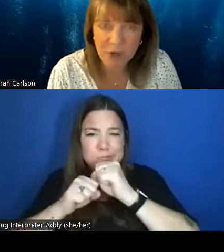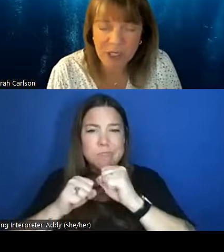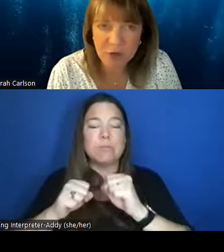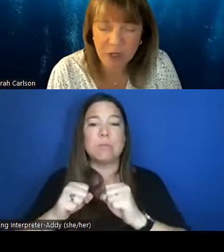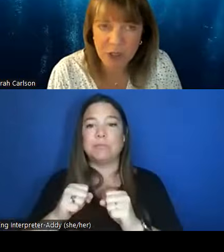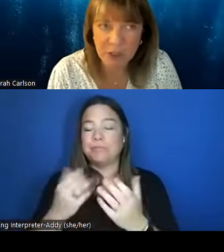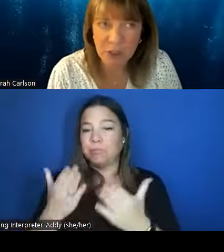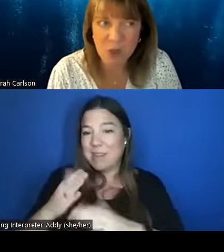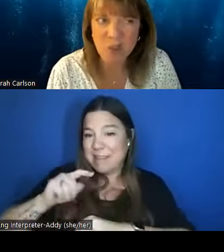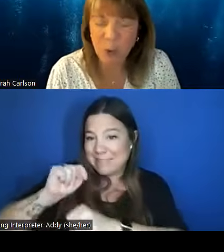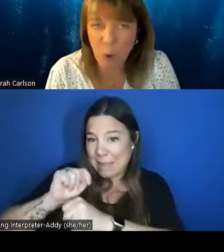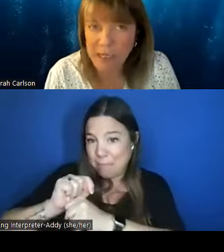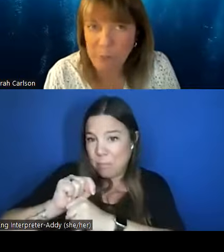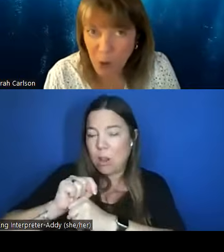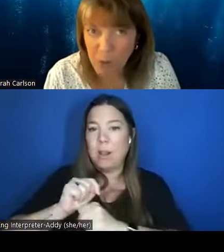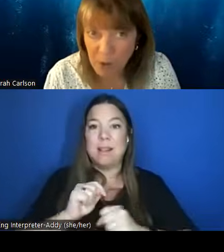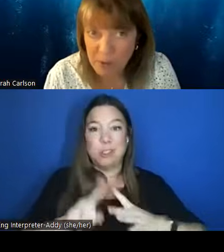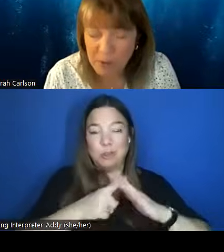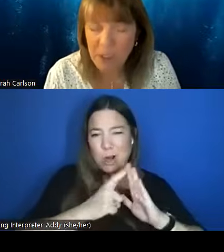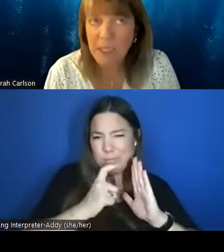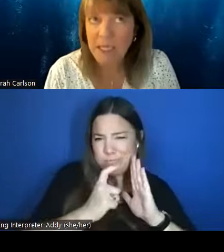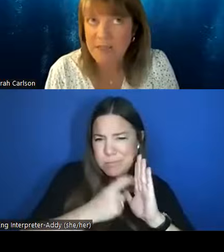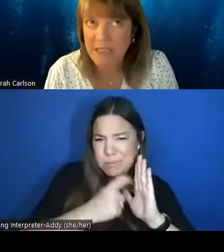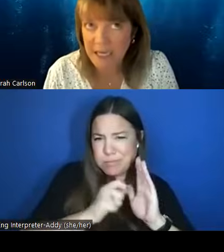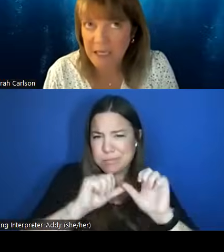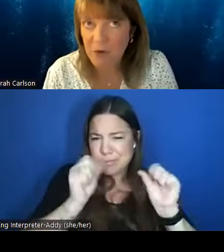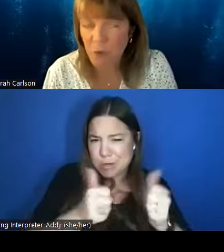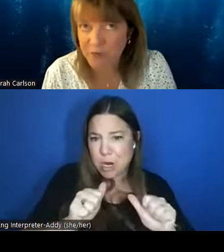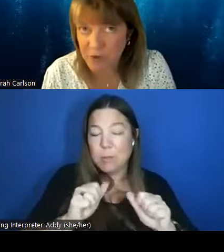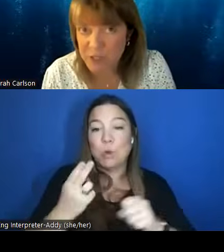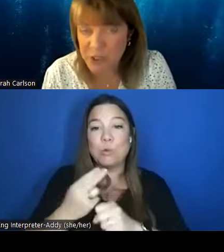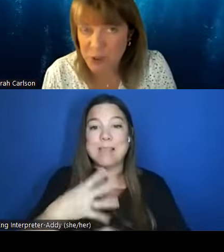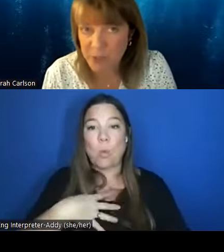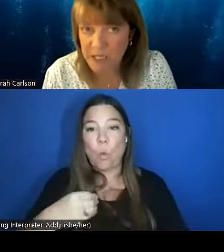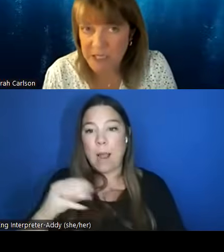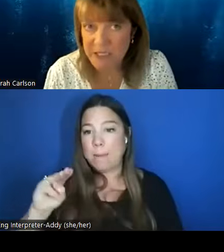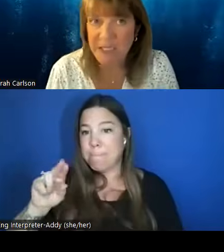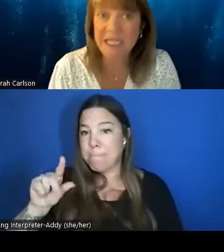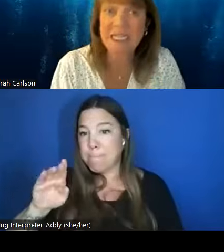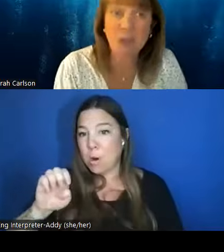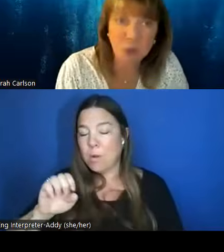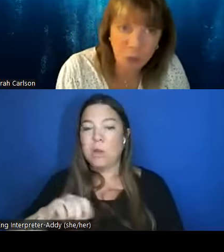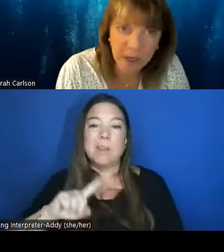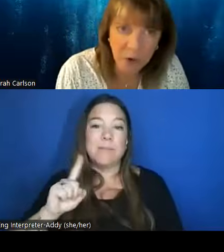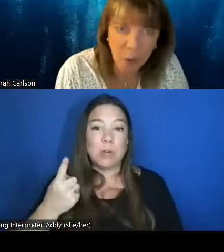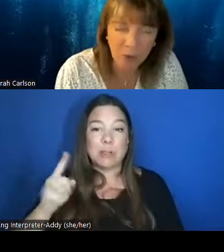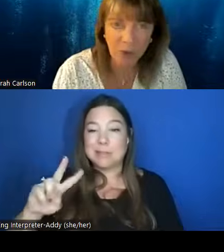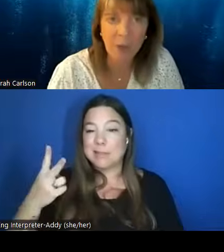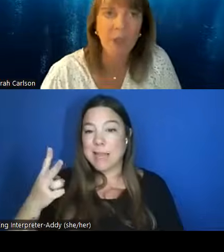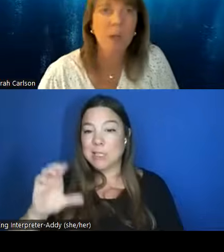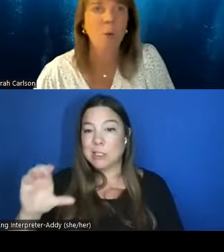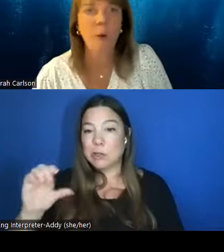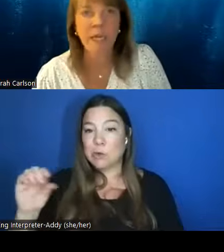under construction using white marble in the 2nd or 1st century BC in the Doric